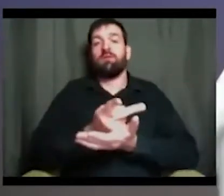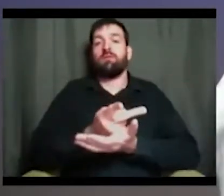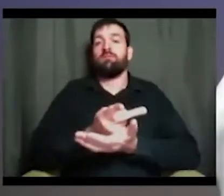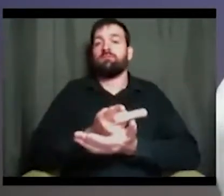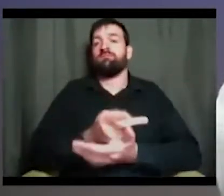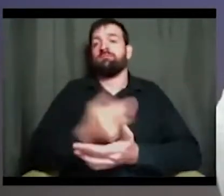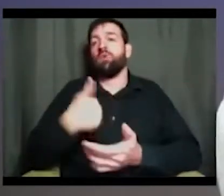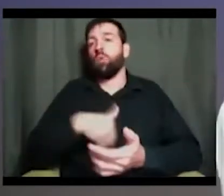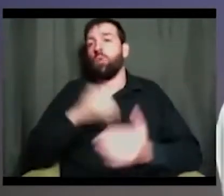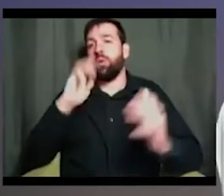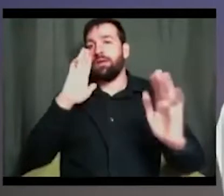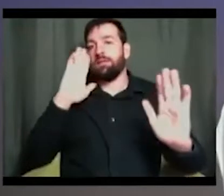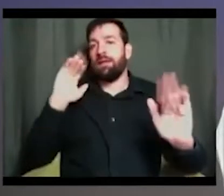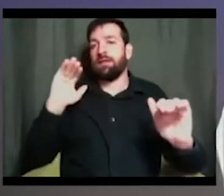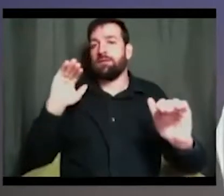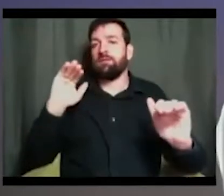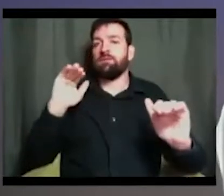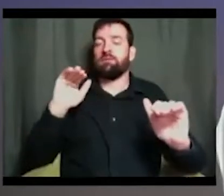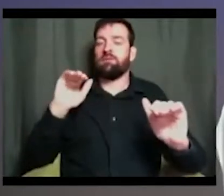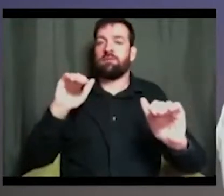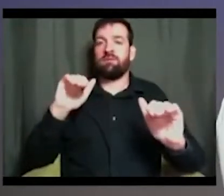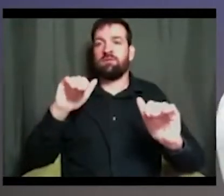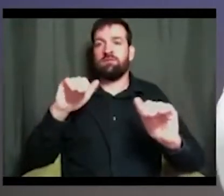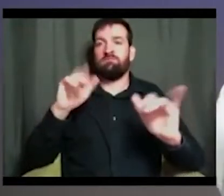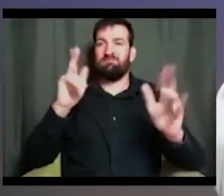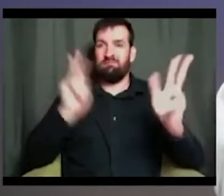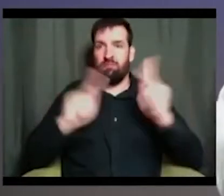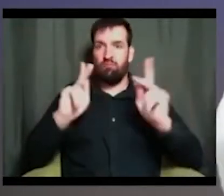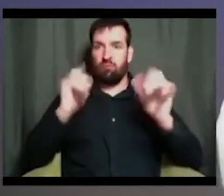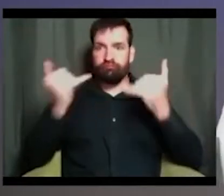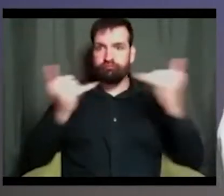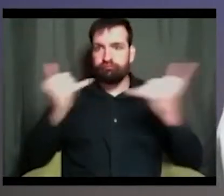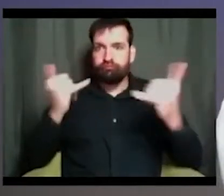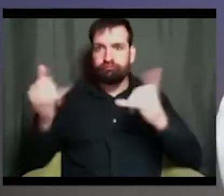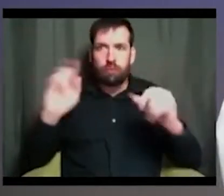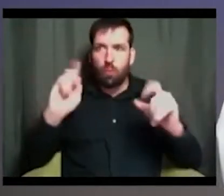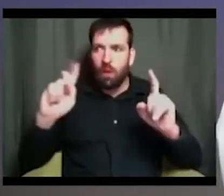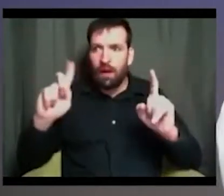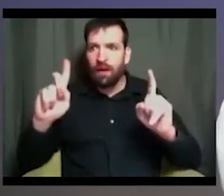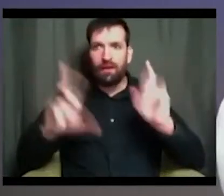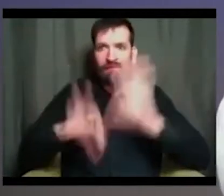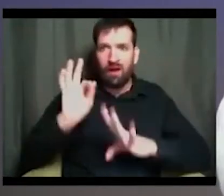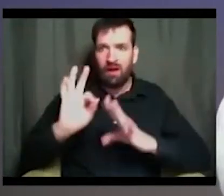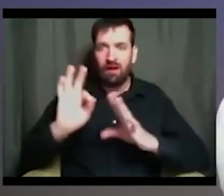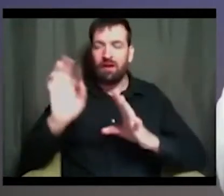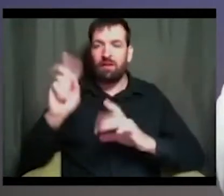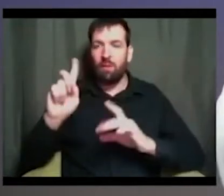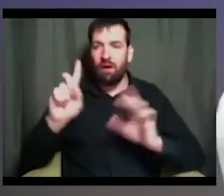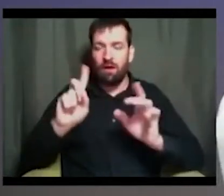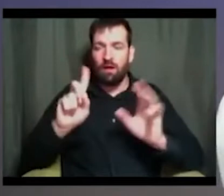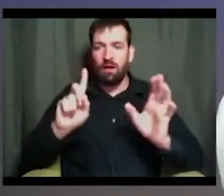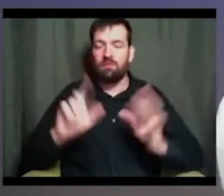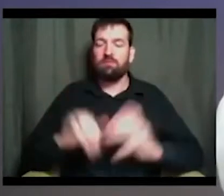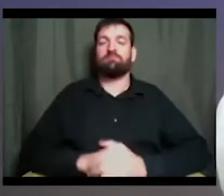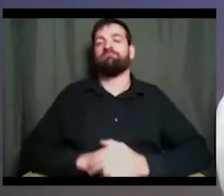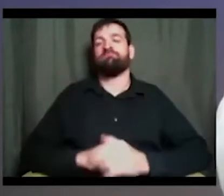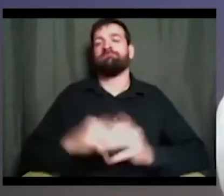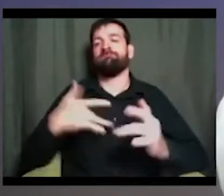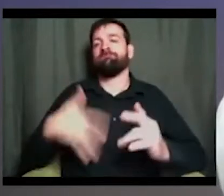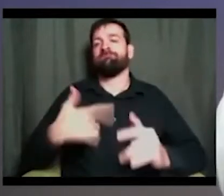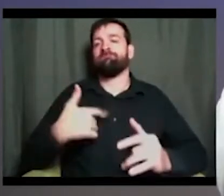just the phones blowing up at all these places, like where can I go, and so most of